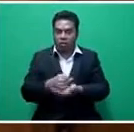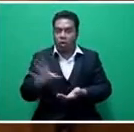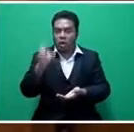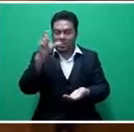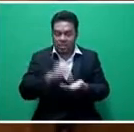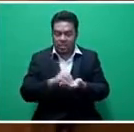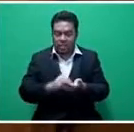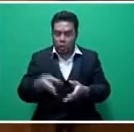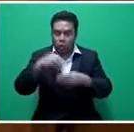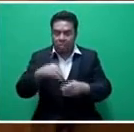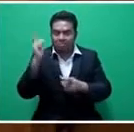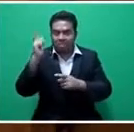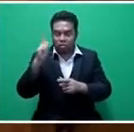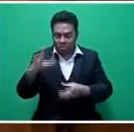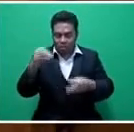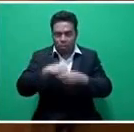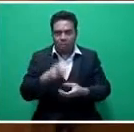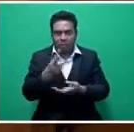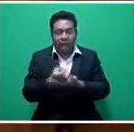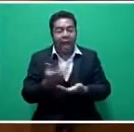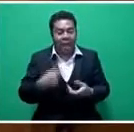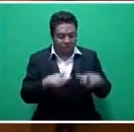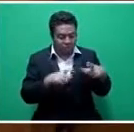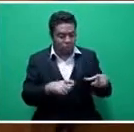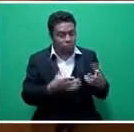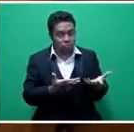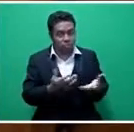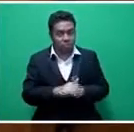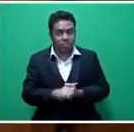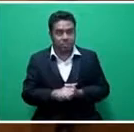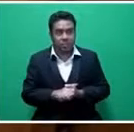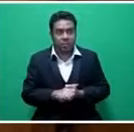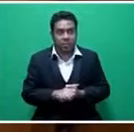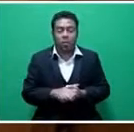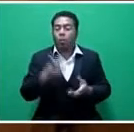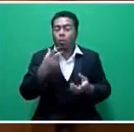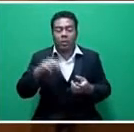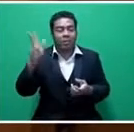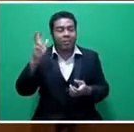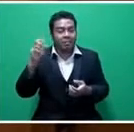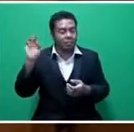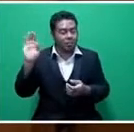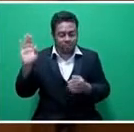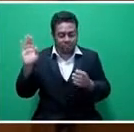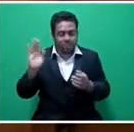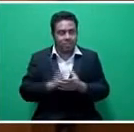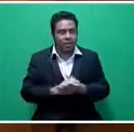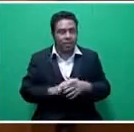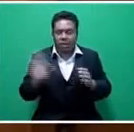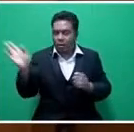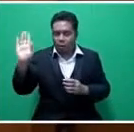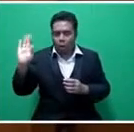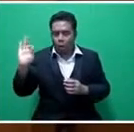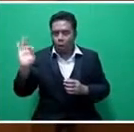servants, including teachers, have their welfare. No, I have a screenshot, Honourable Prasad. We didn't listen to him. No amount